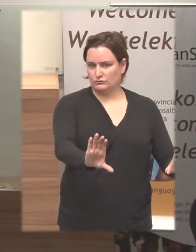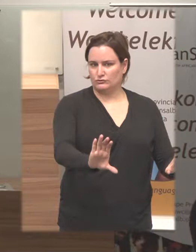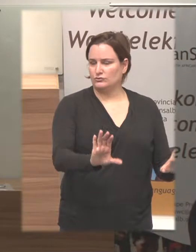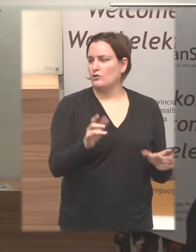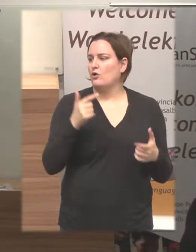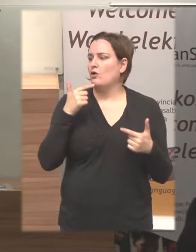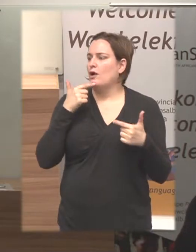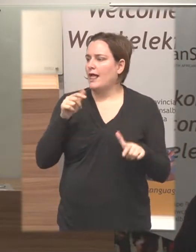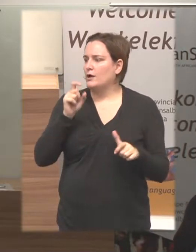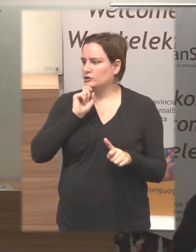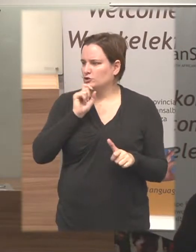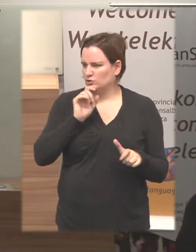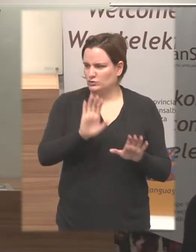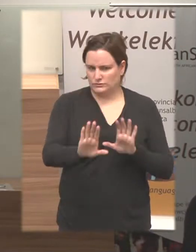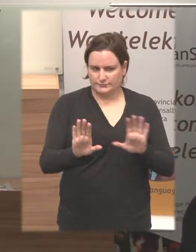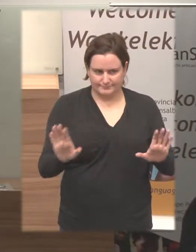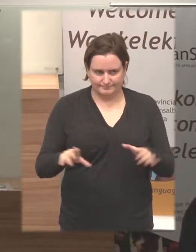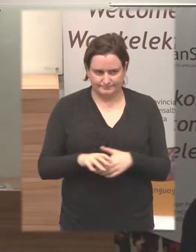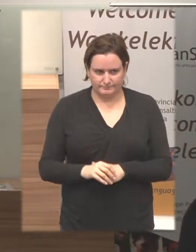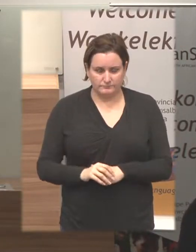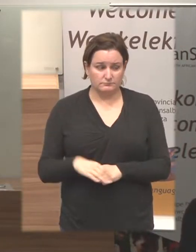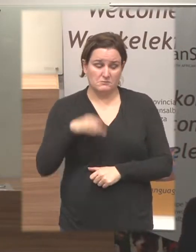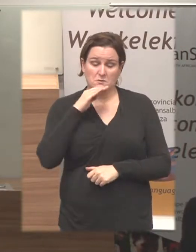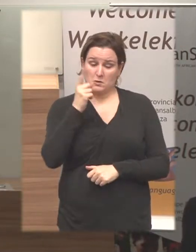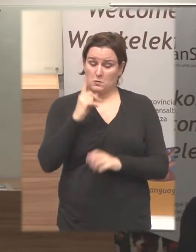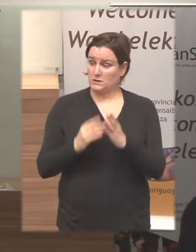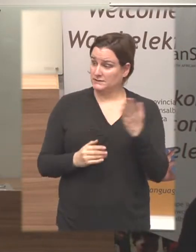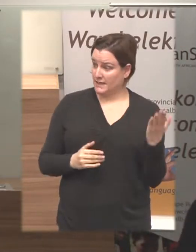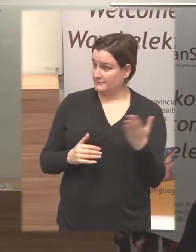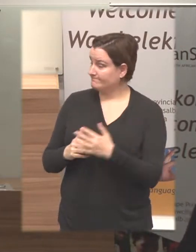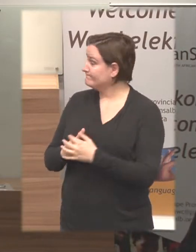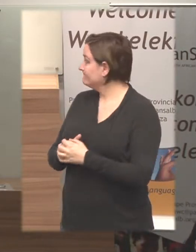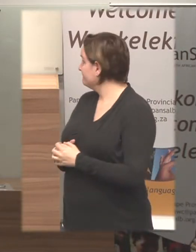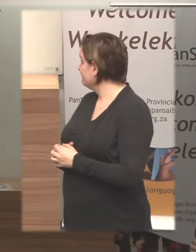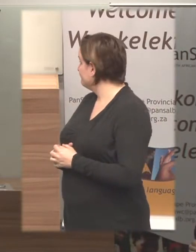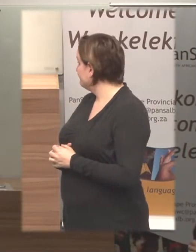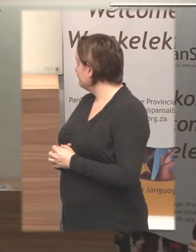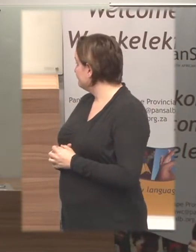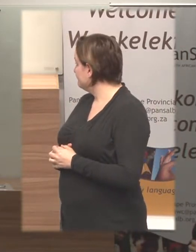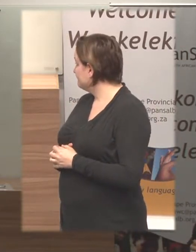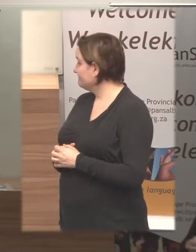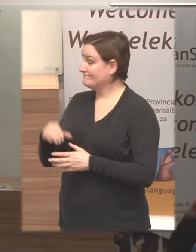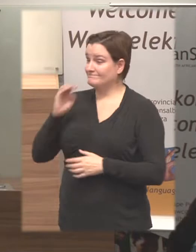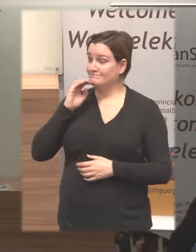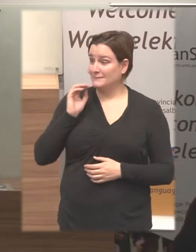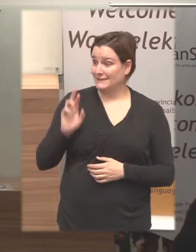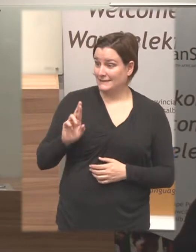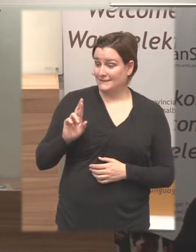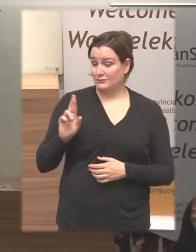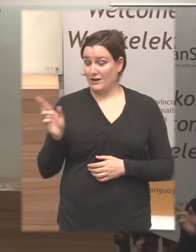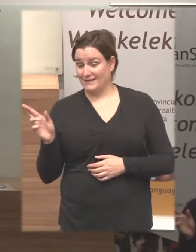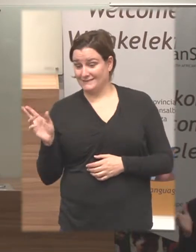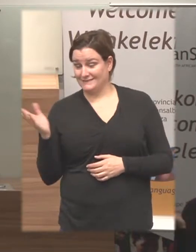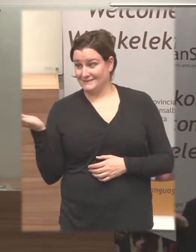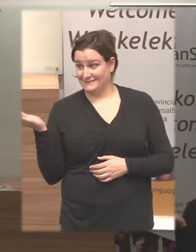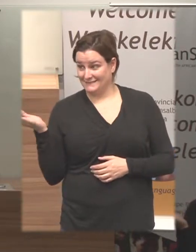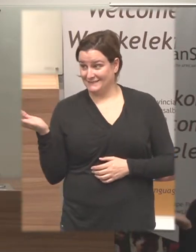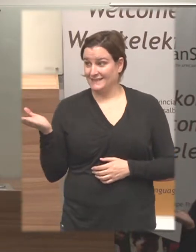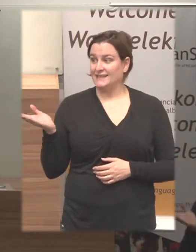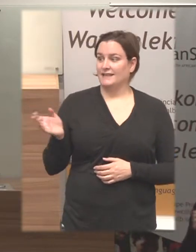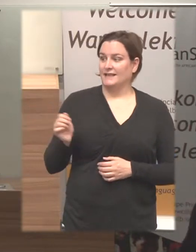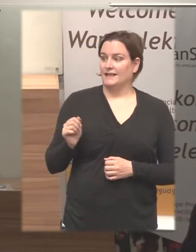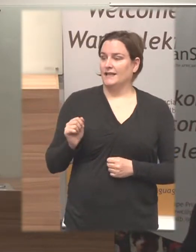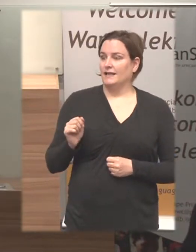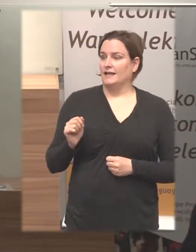boundaries. So on the one side, I've got, on your right-hand side, the